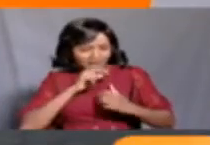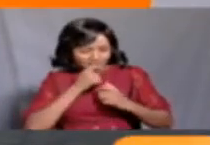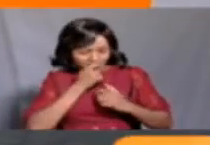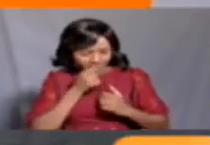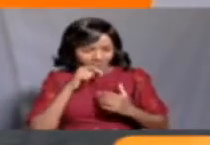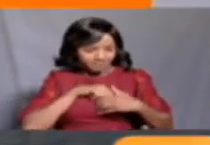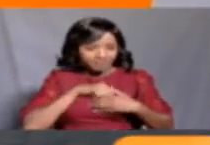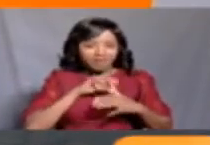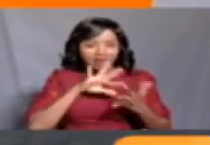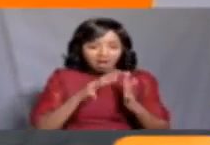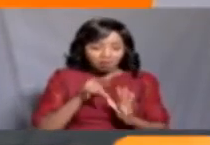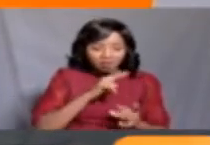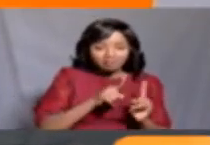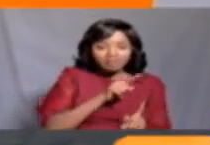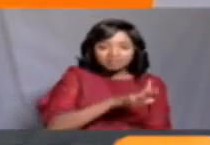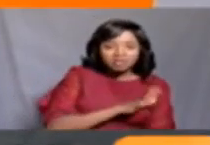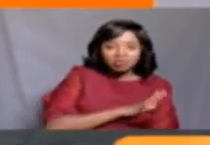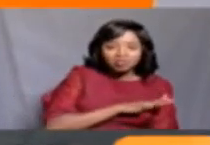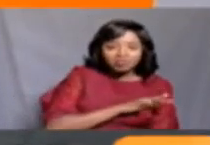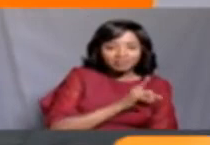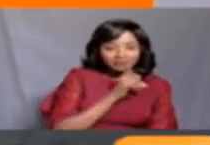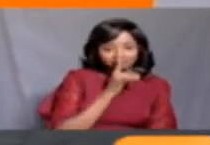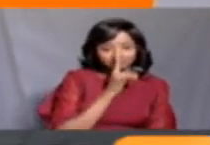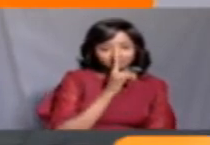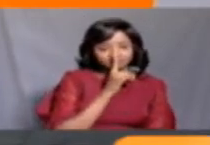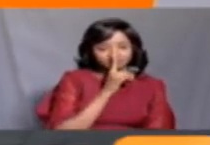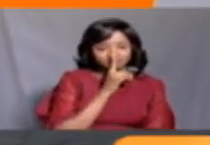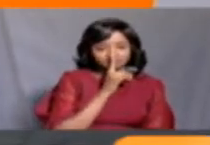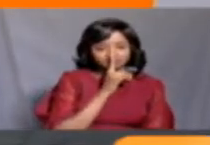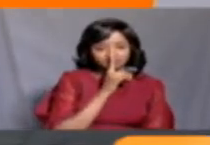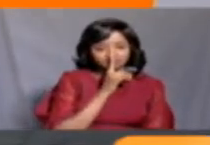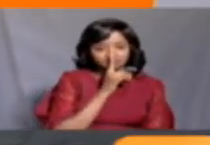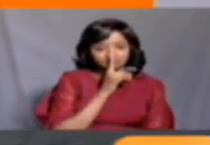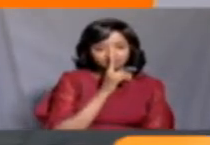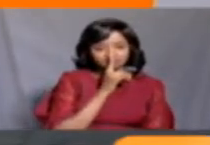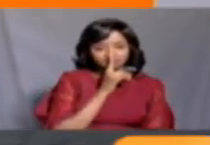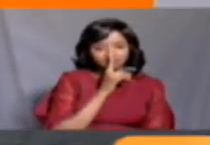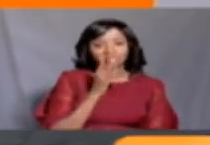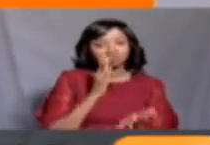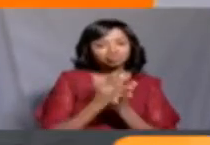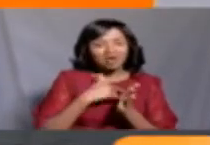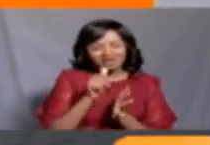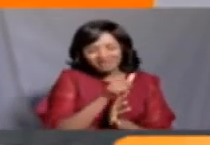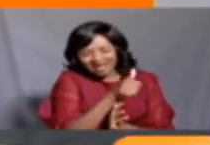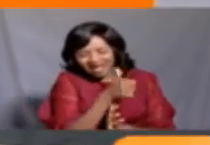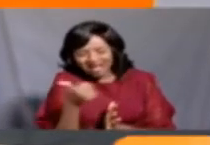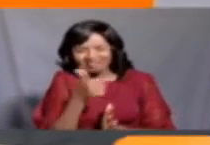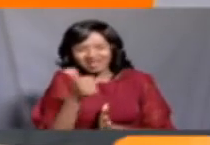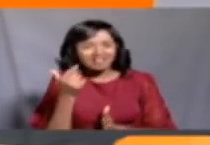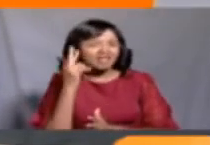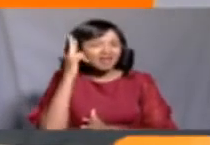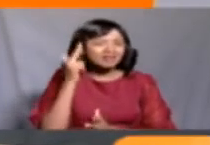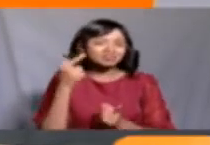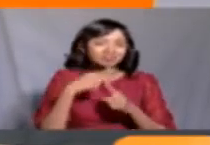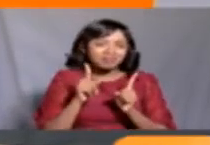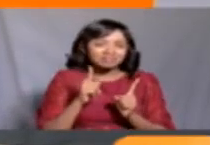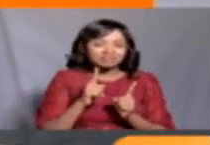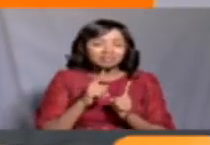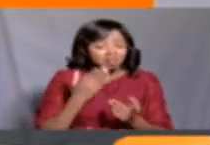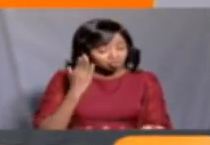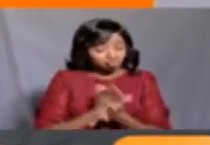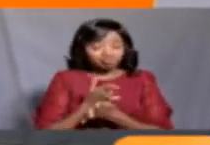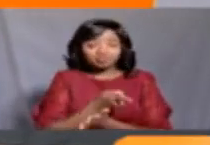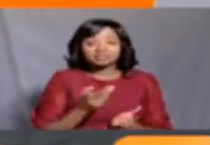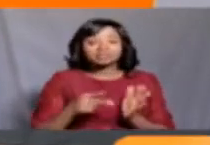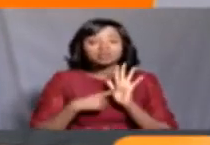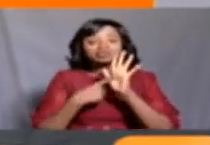internalize that. So that's already just one very blanket example. Of course, there are very many others, and I can't generalize. However, that shows you already